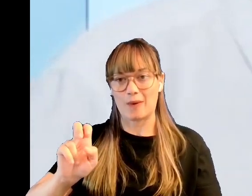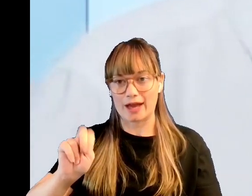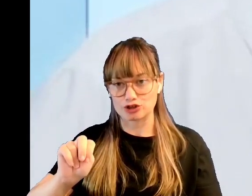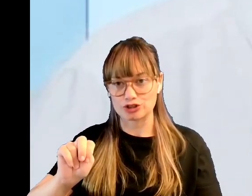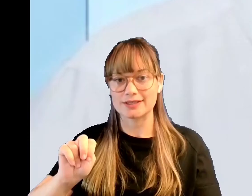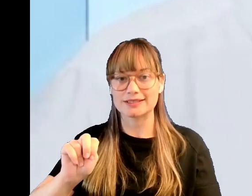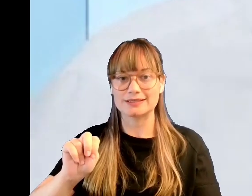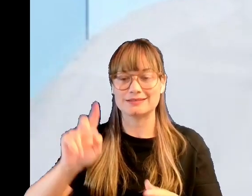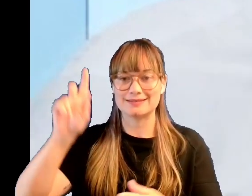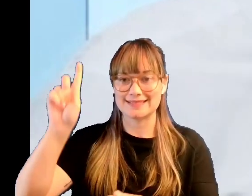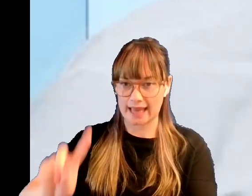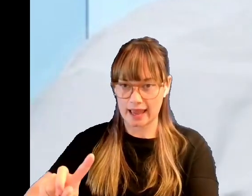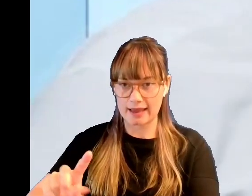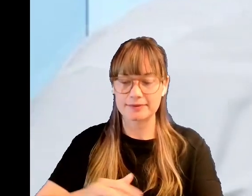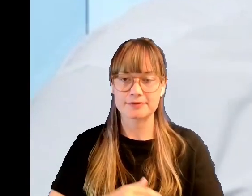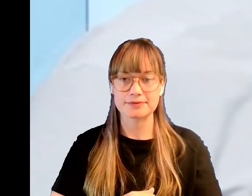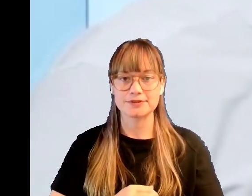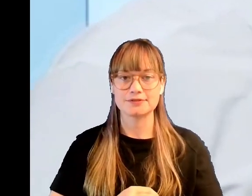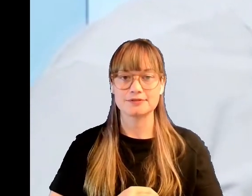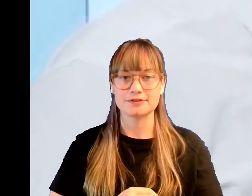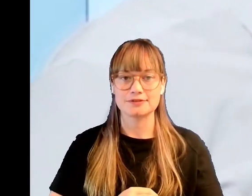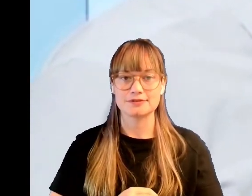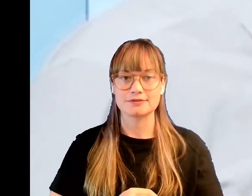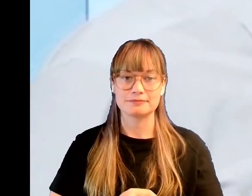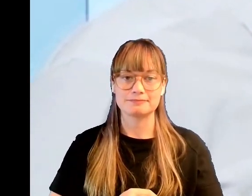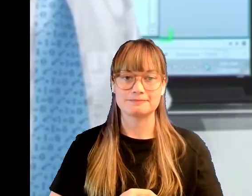this kind of behavior.